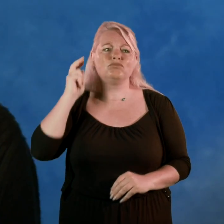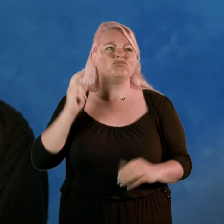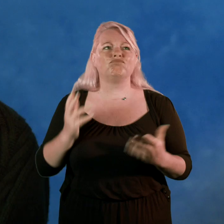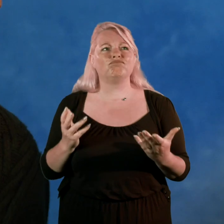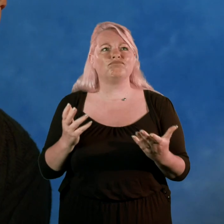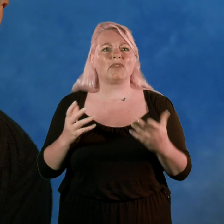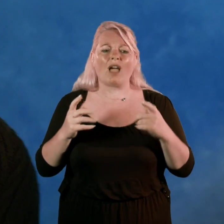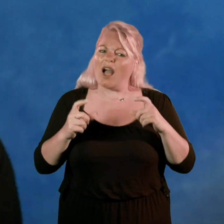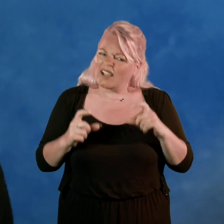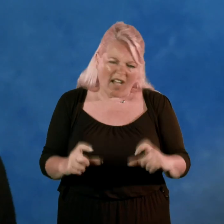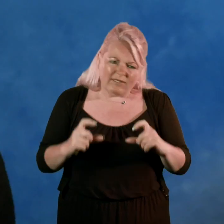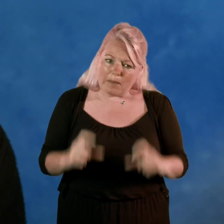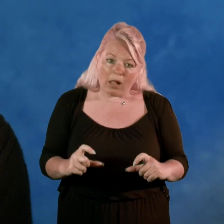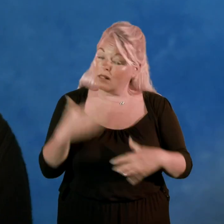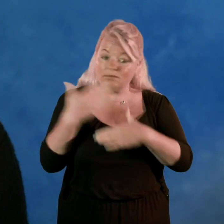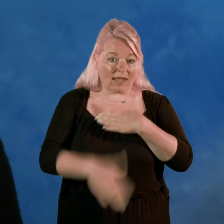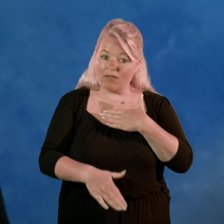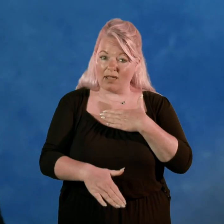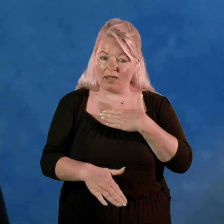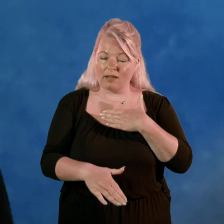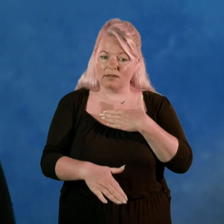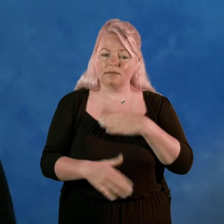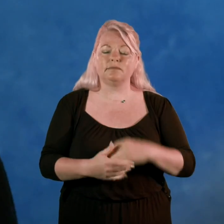I can't say it's ever been uncomfortable.